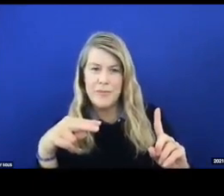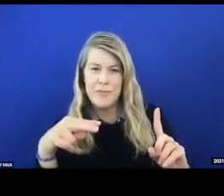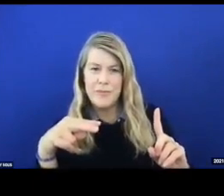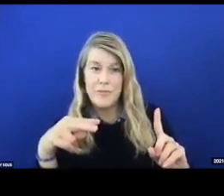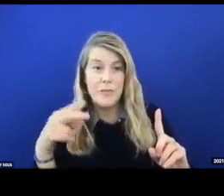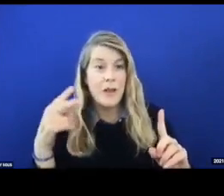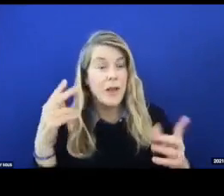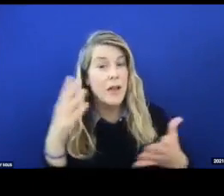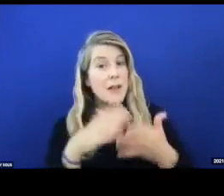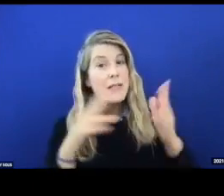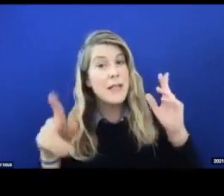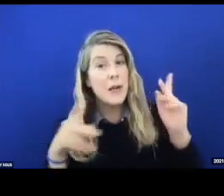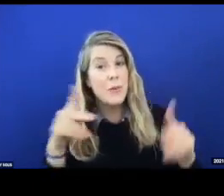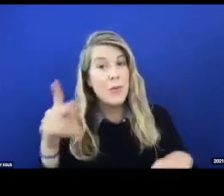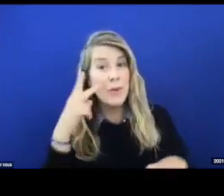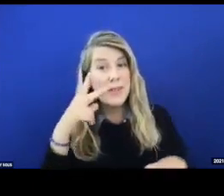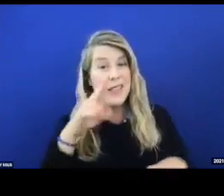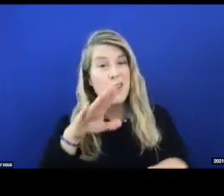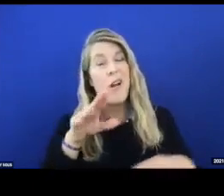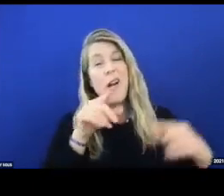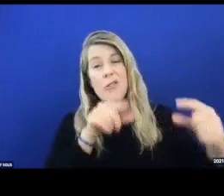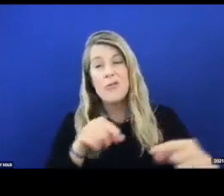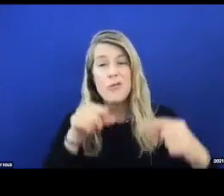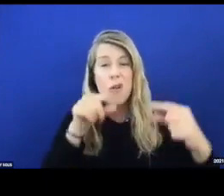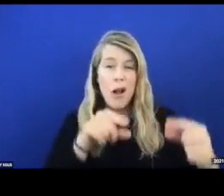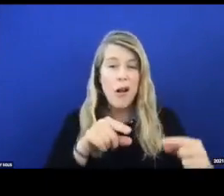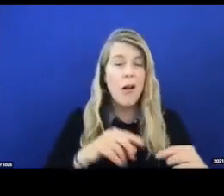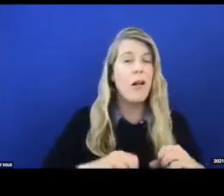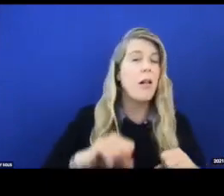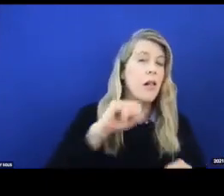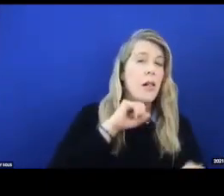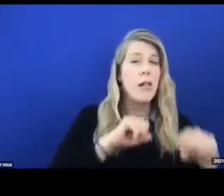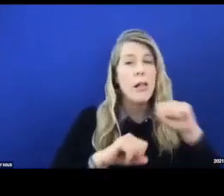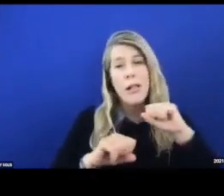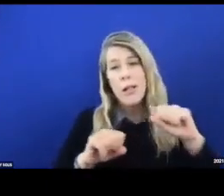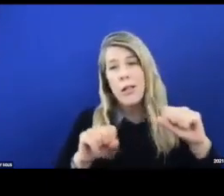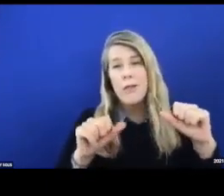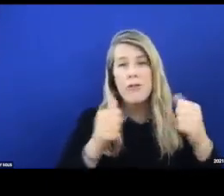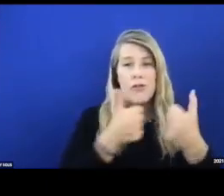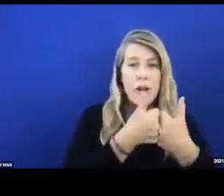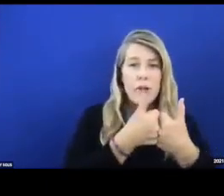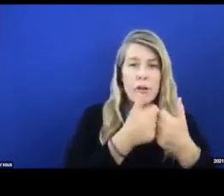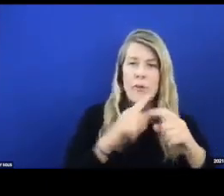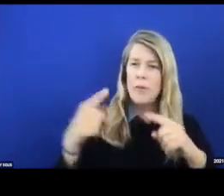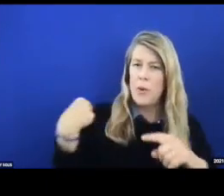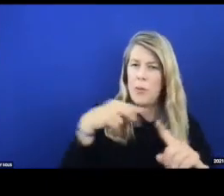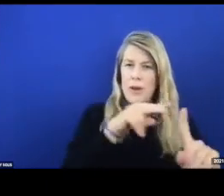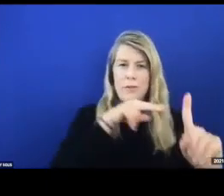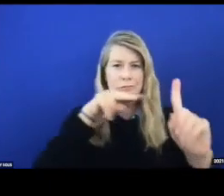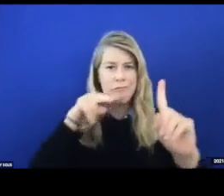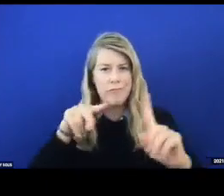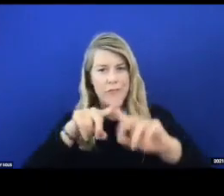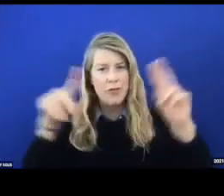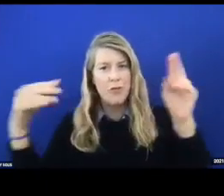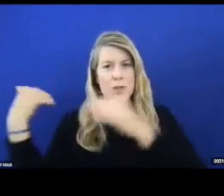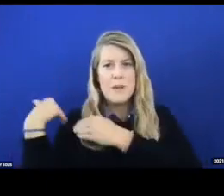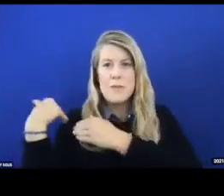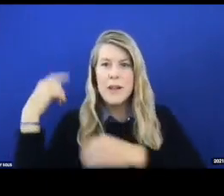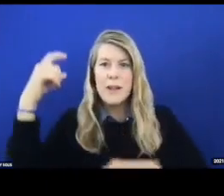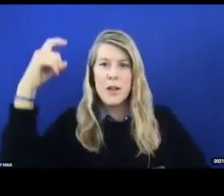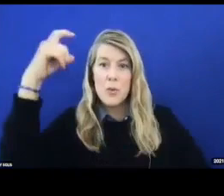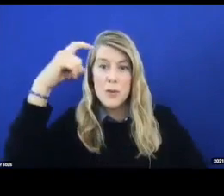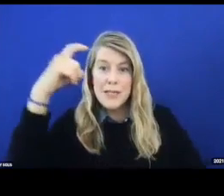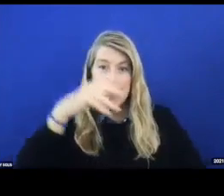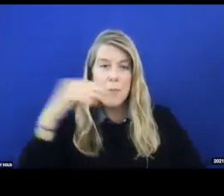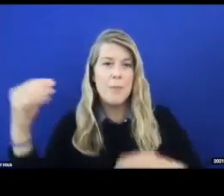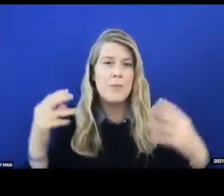Where some people see your struggles, setbacks, and challenges, we see responsibility, wisdom, and